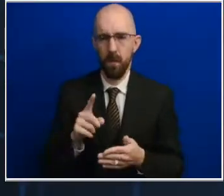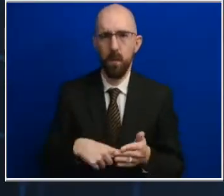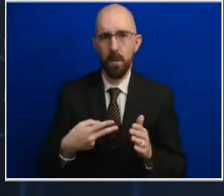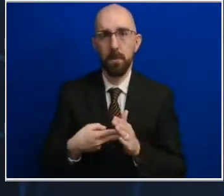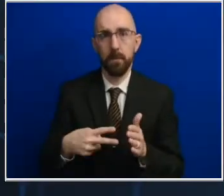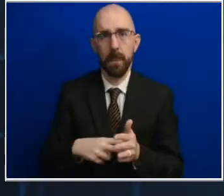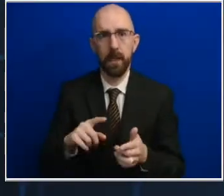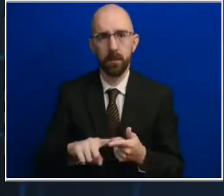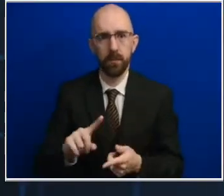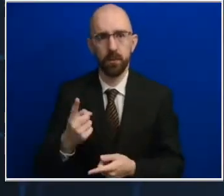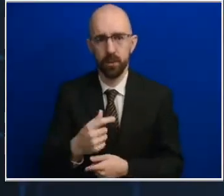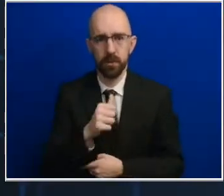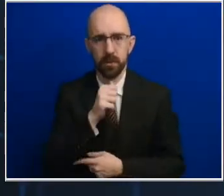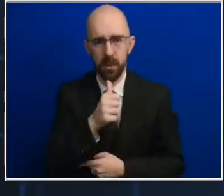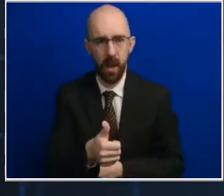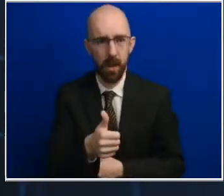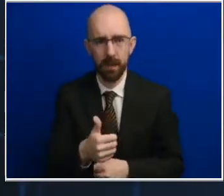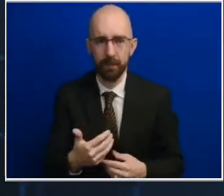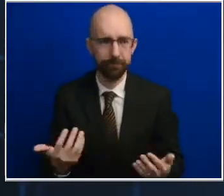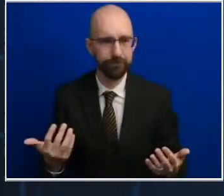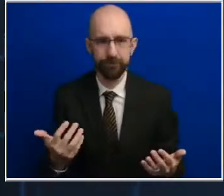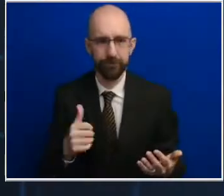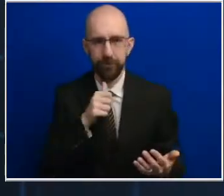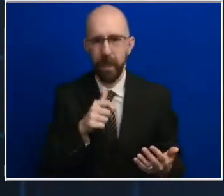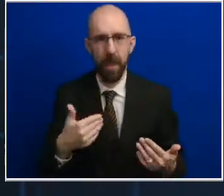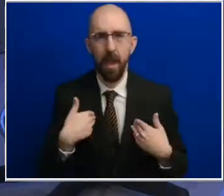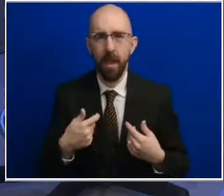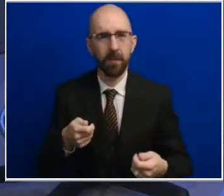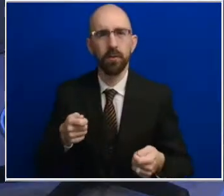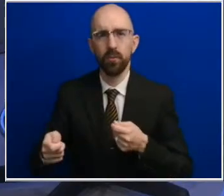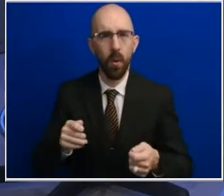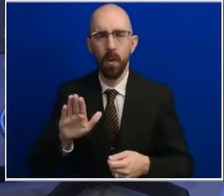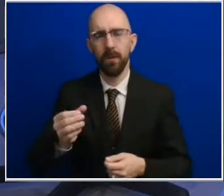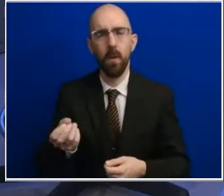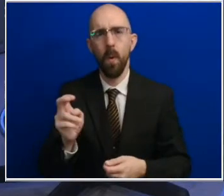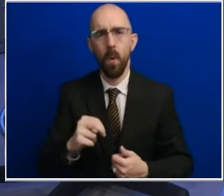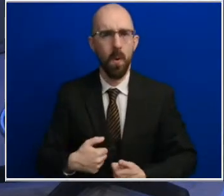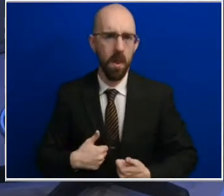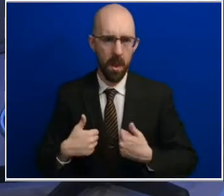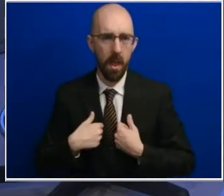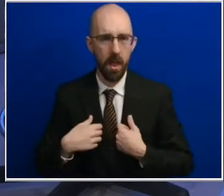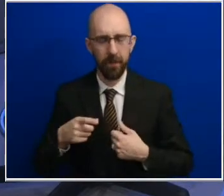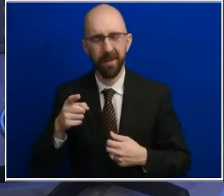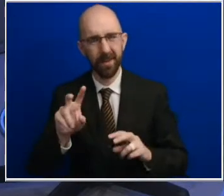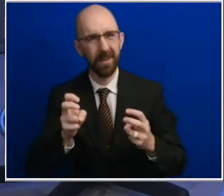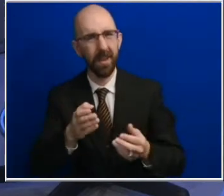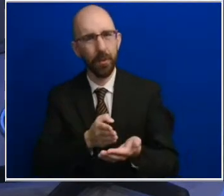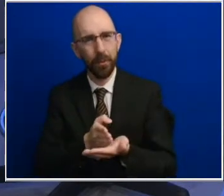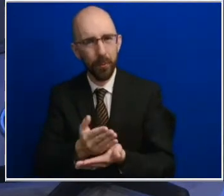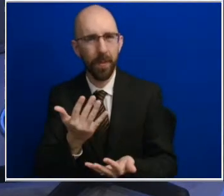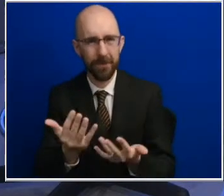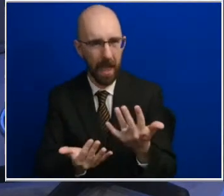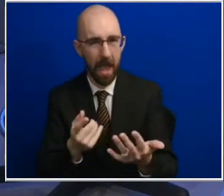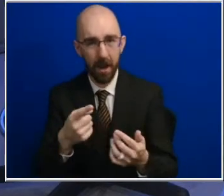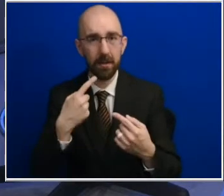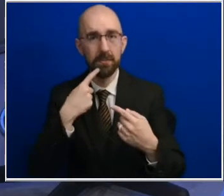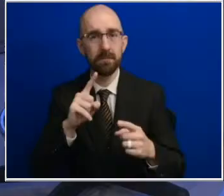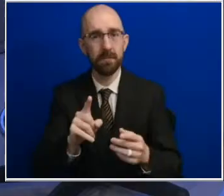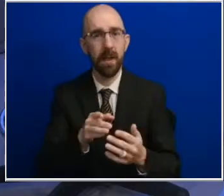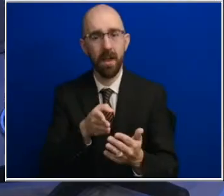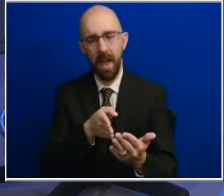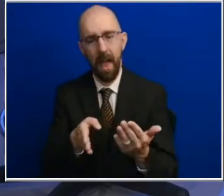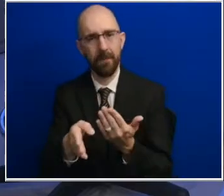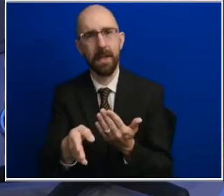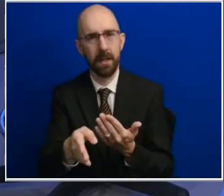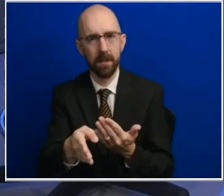not, not have control over your own life. You walked through the fire, Yeah. and you came out the other side of it, and that's such a